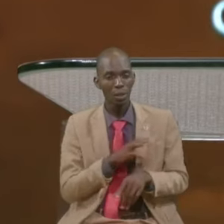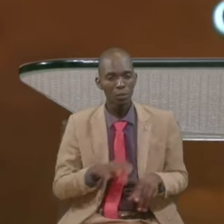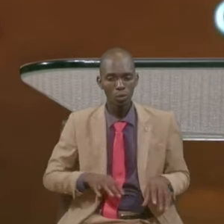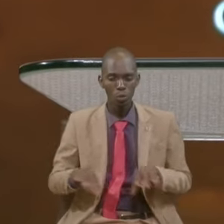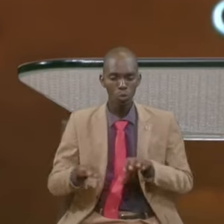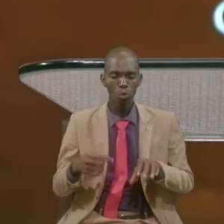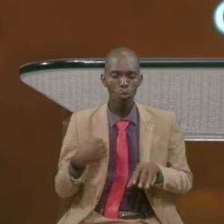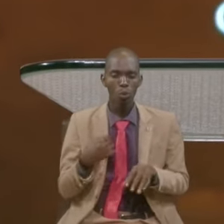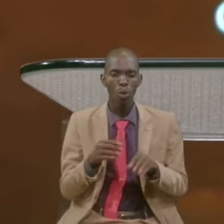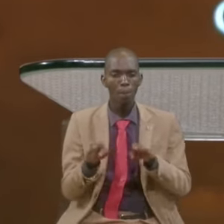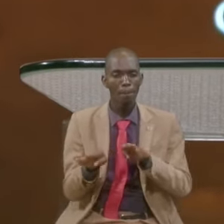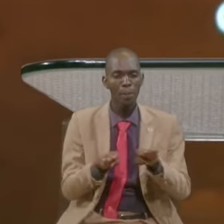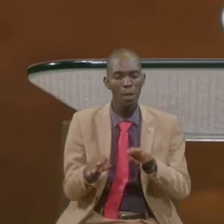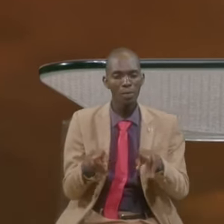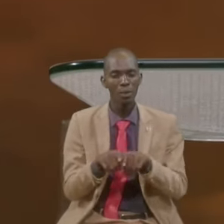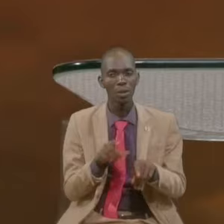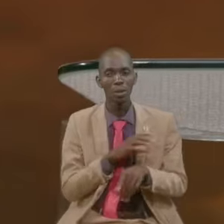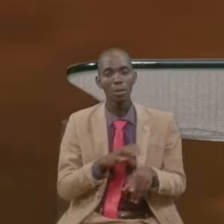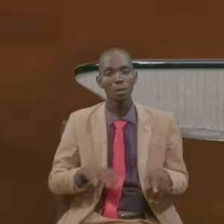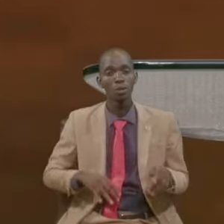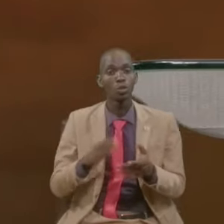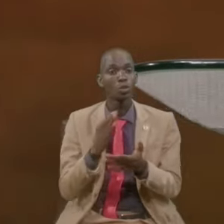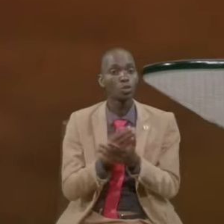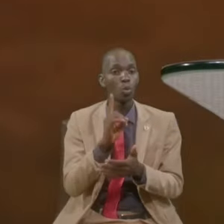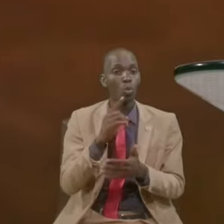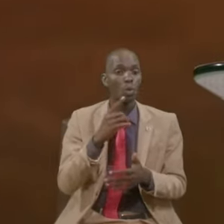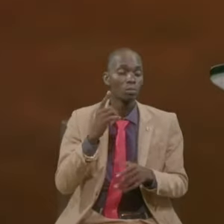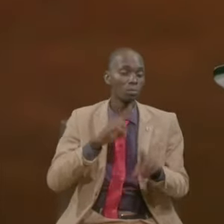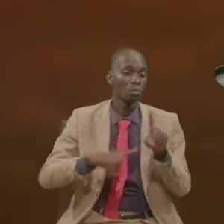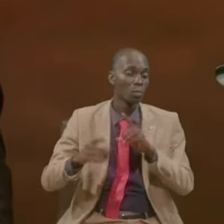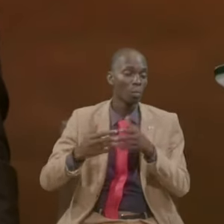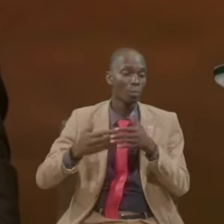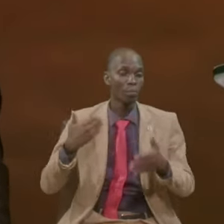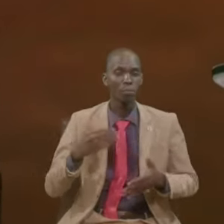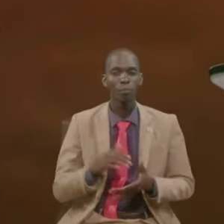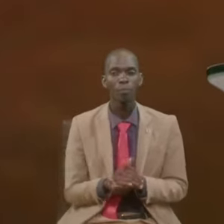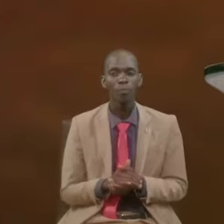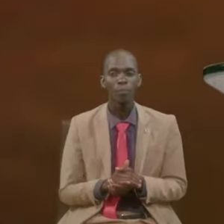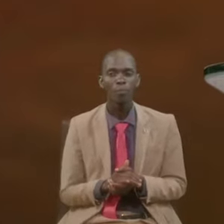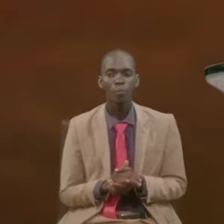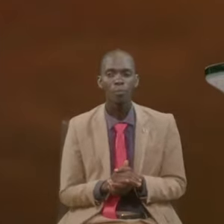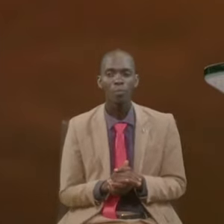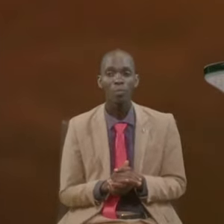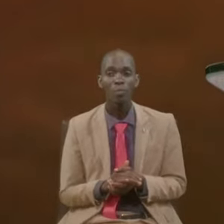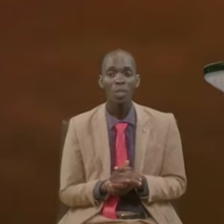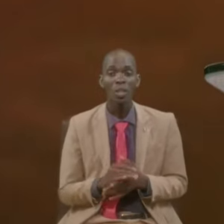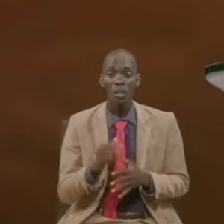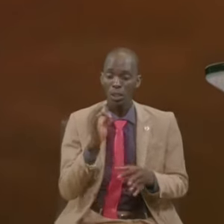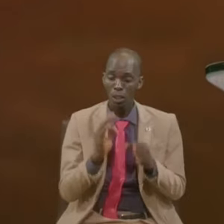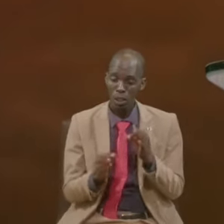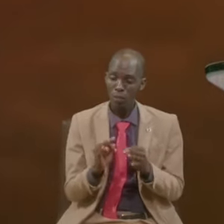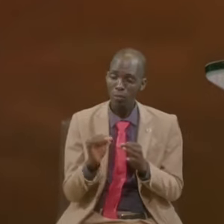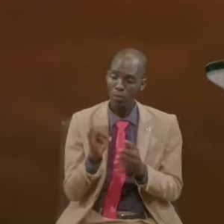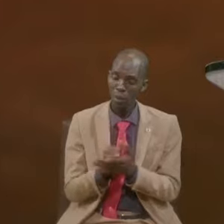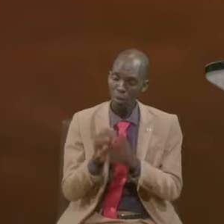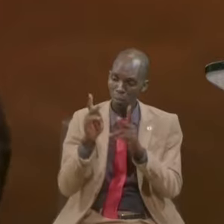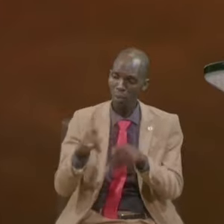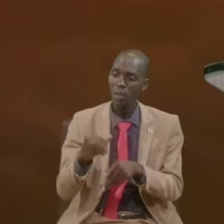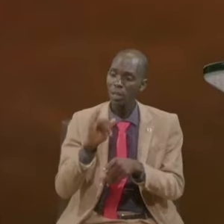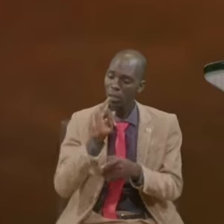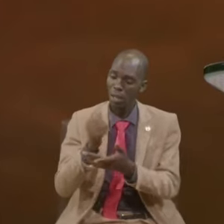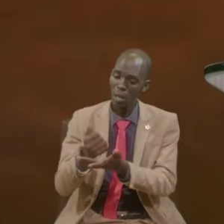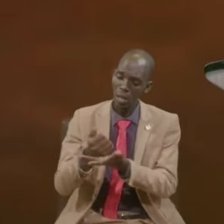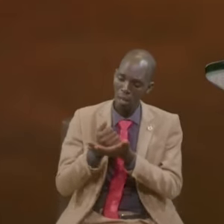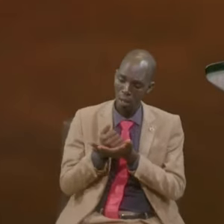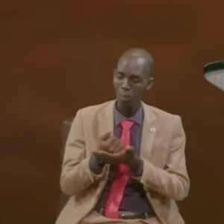like that? Somebody said, if a person is helping me,